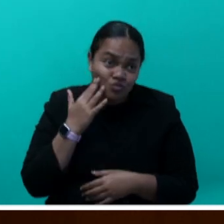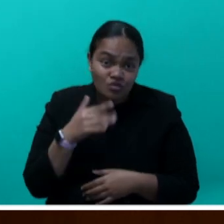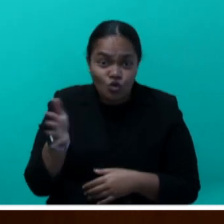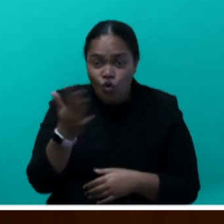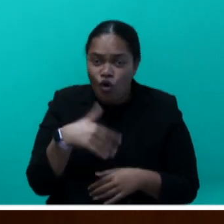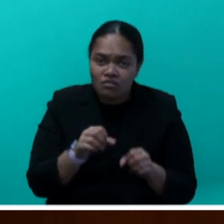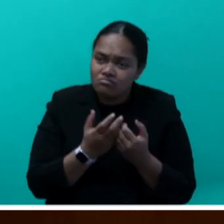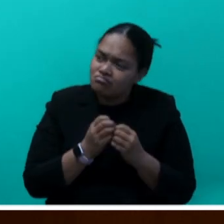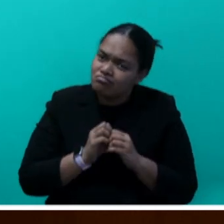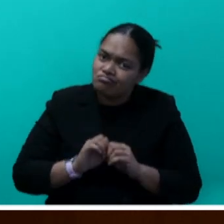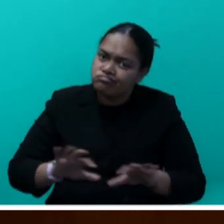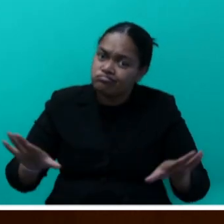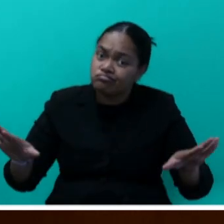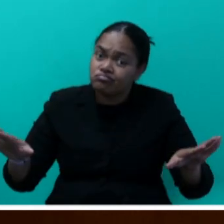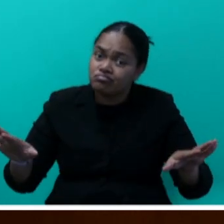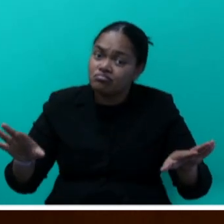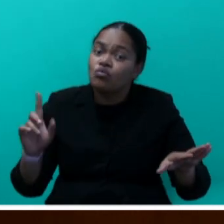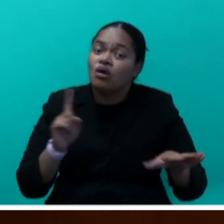away, China stayed.